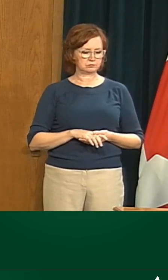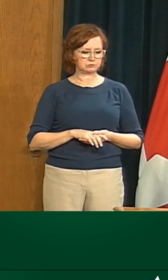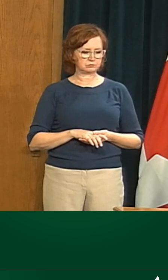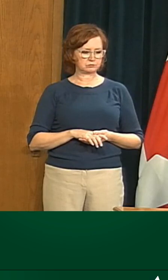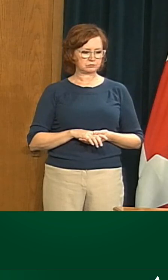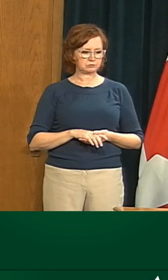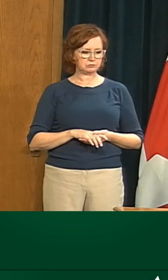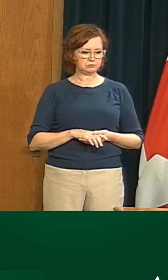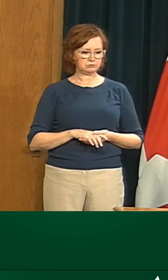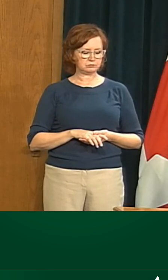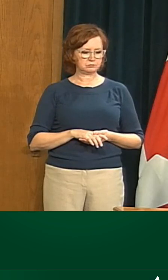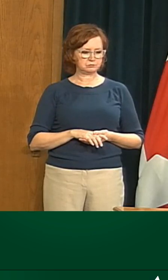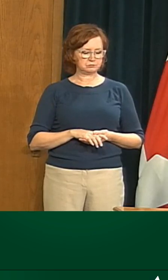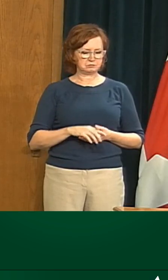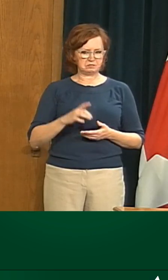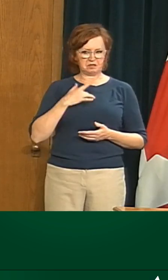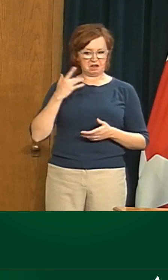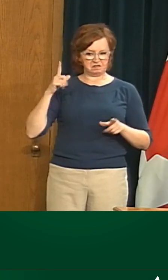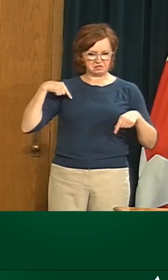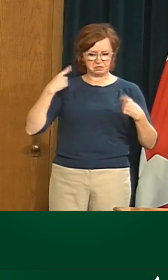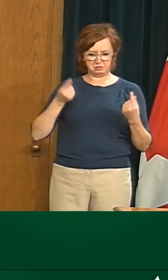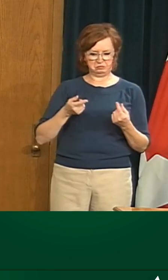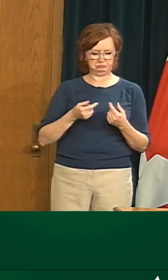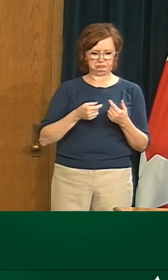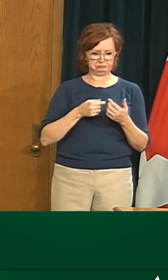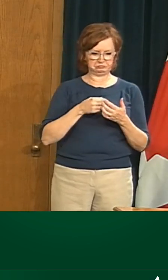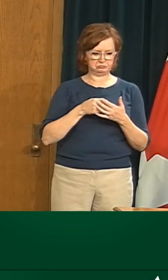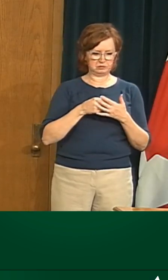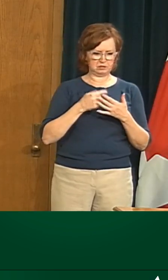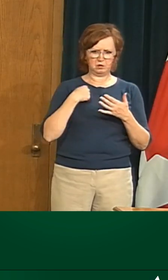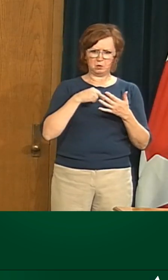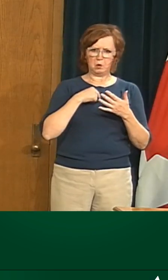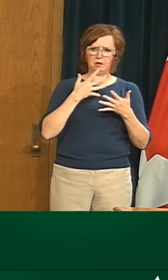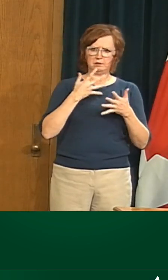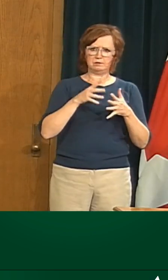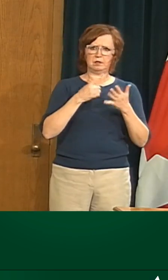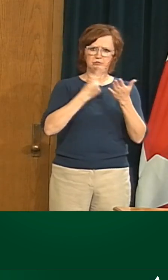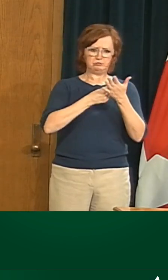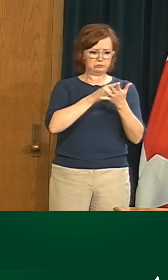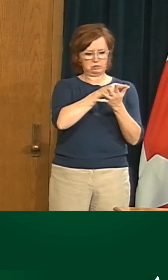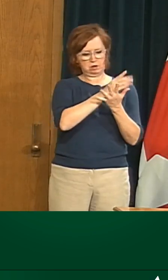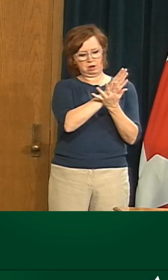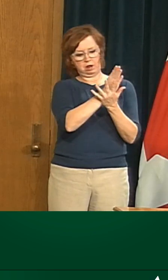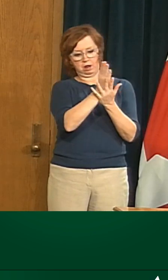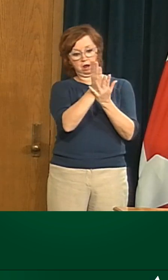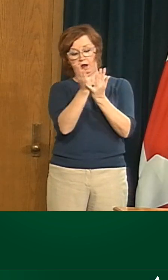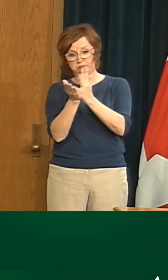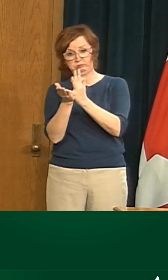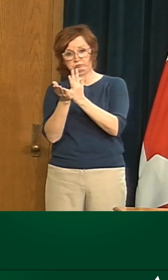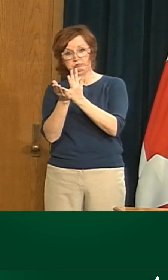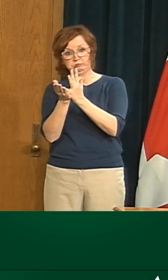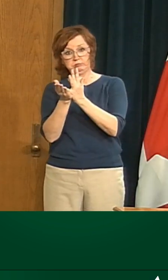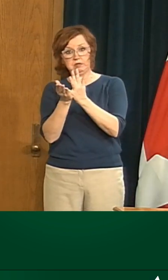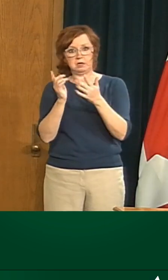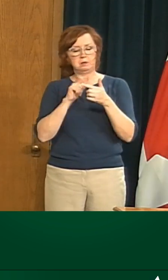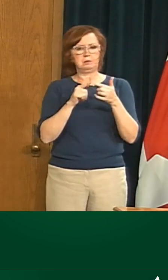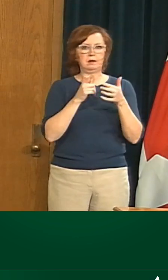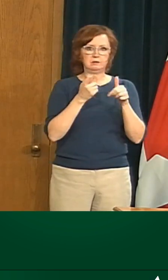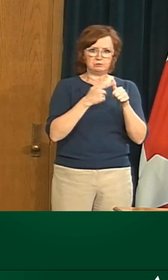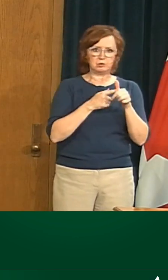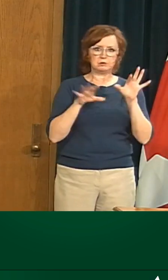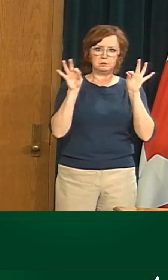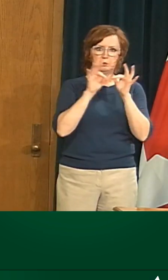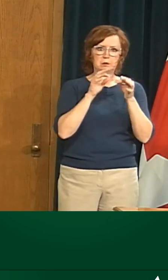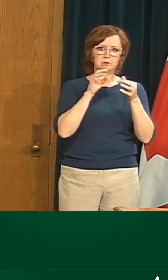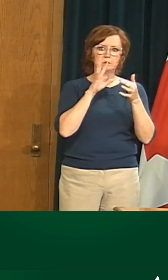on exclusively as of yet, as we're trying to work through the first number of phases and ensure that we have the tools in place in the way